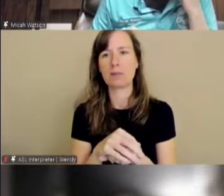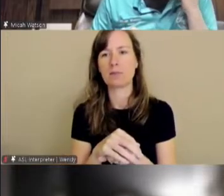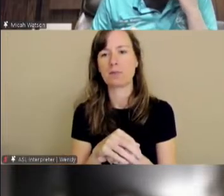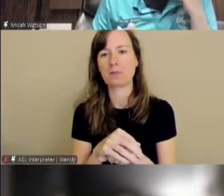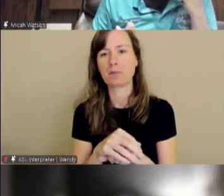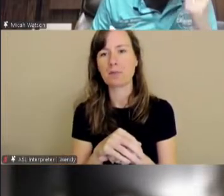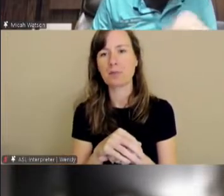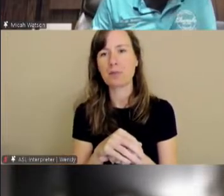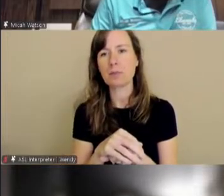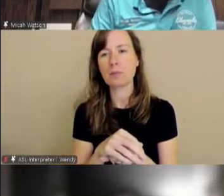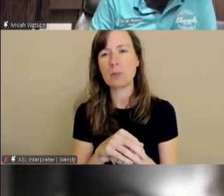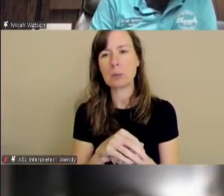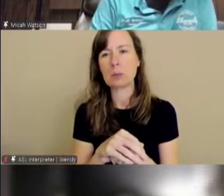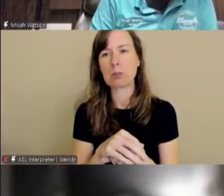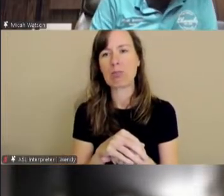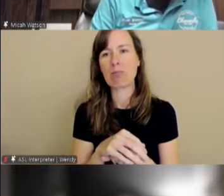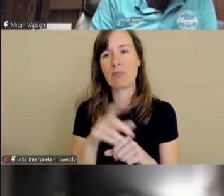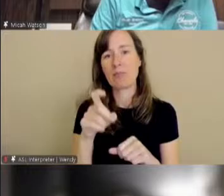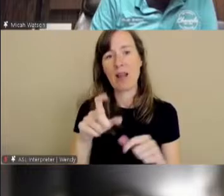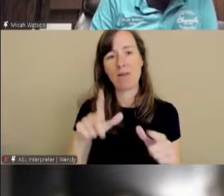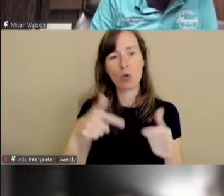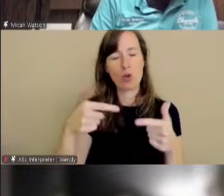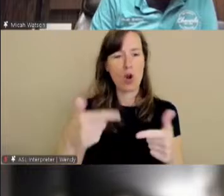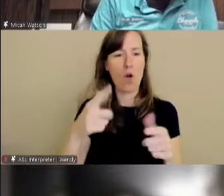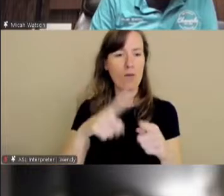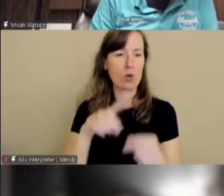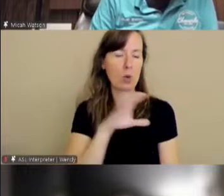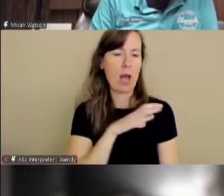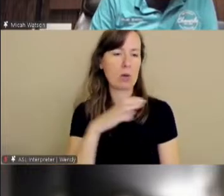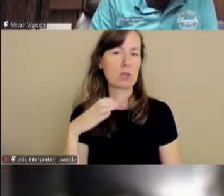And, you know, I got to turn it over to the council.